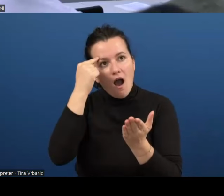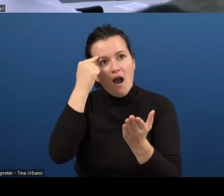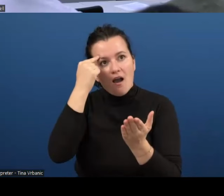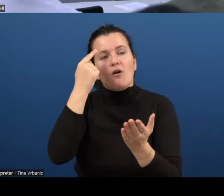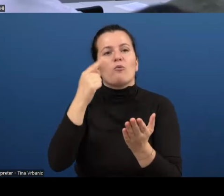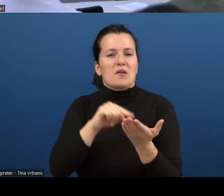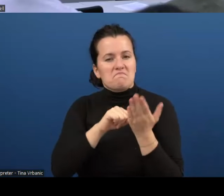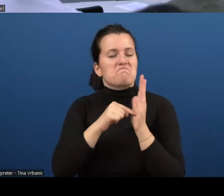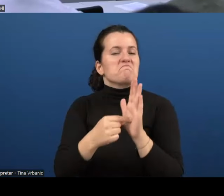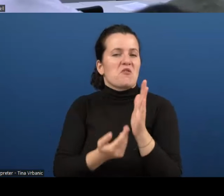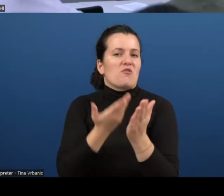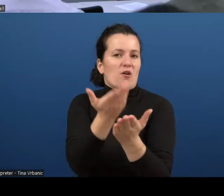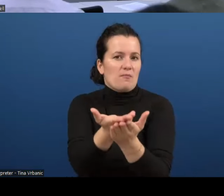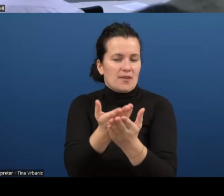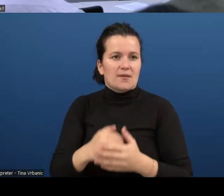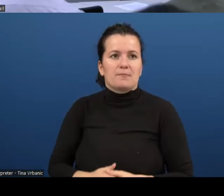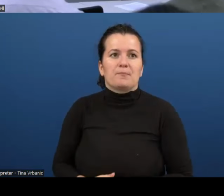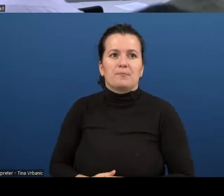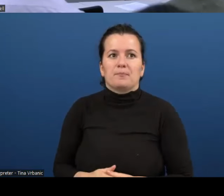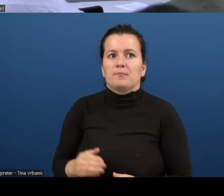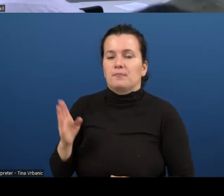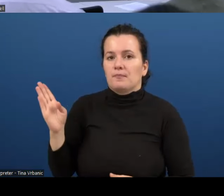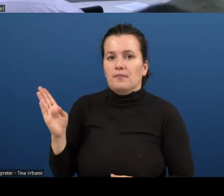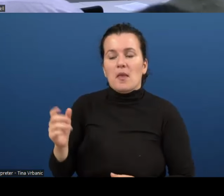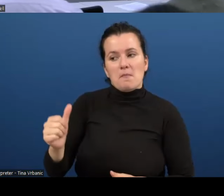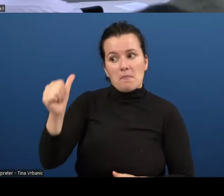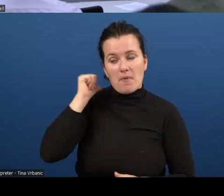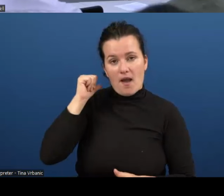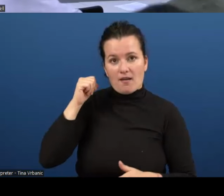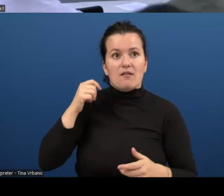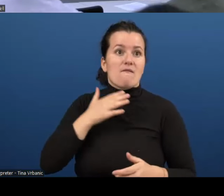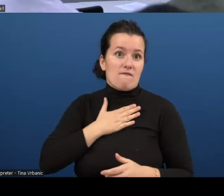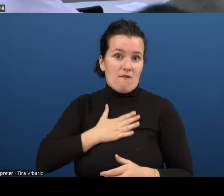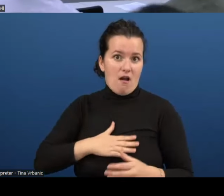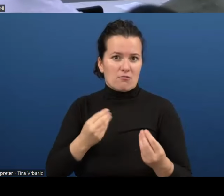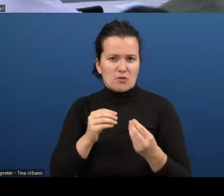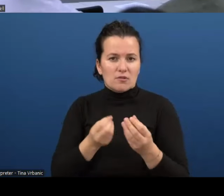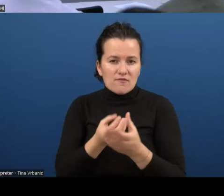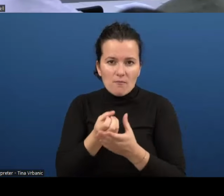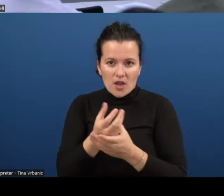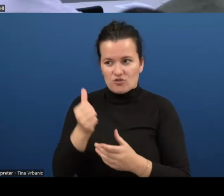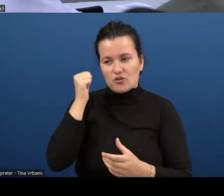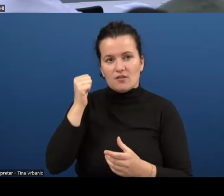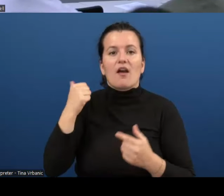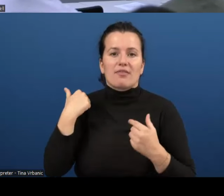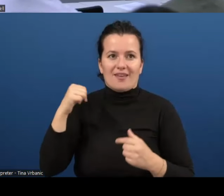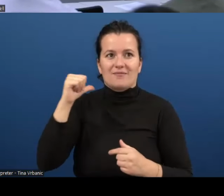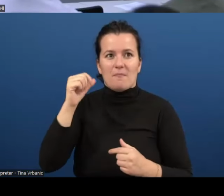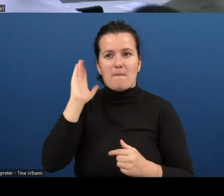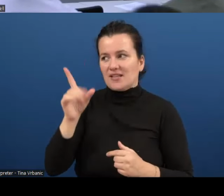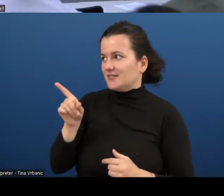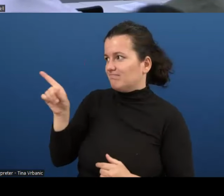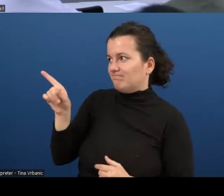recommendations if you want to create something for the back. And that was one of the topics we were working on in Suitcase, but I know